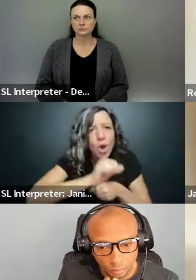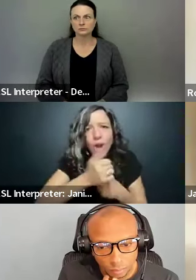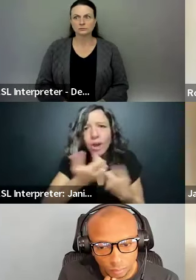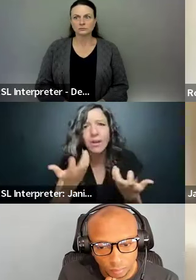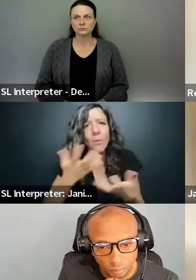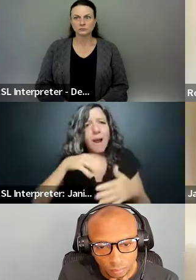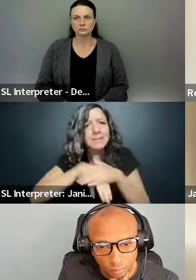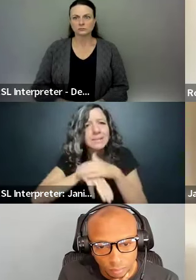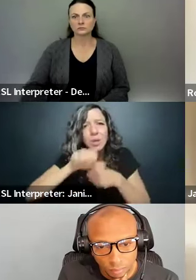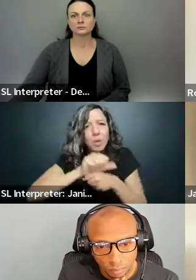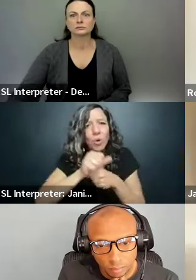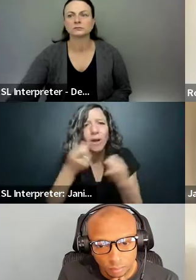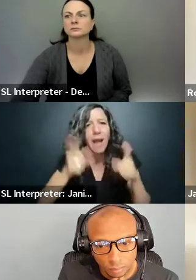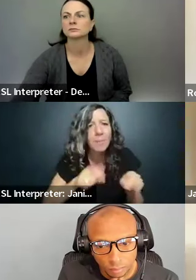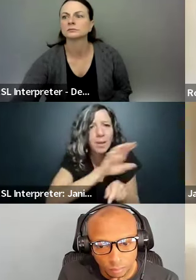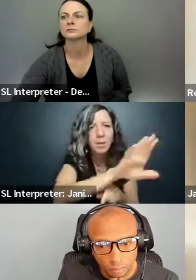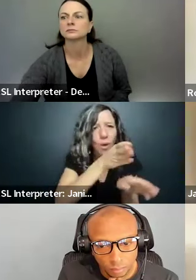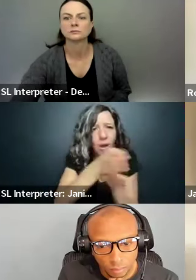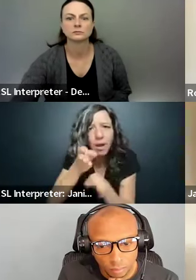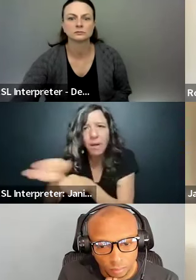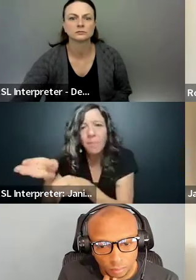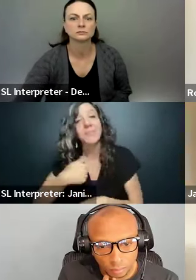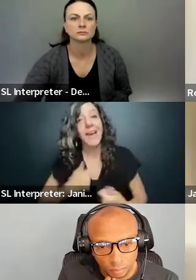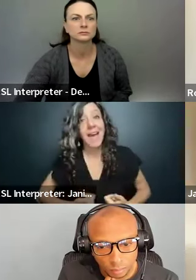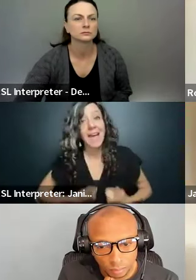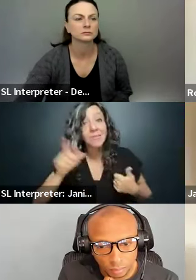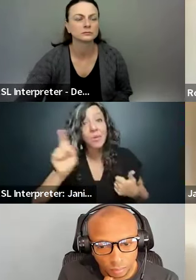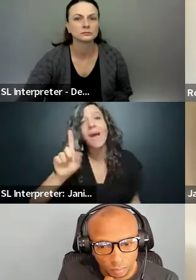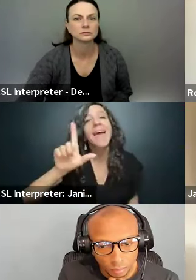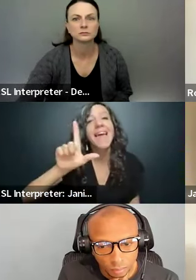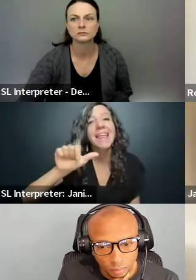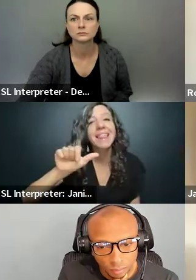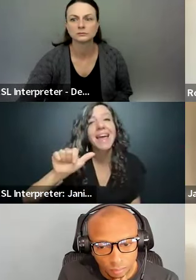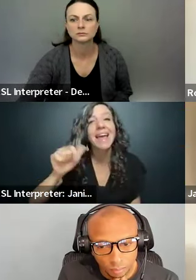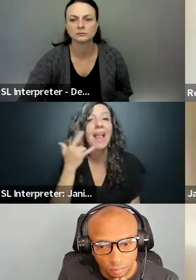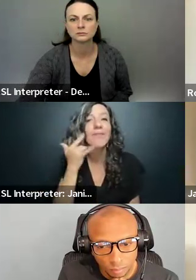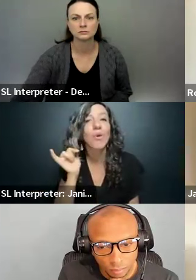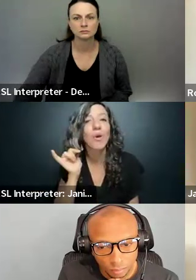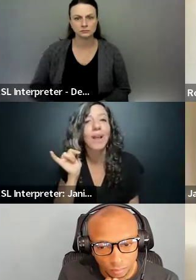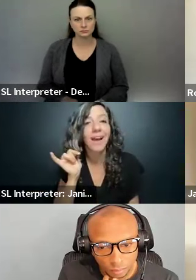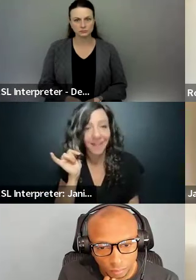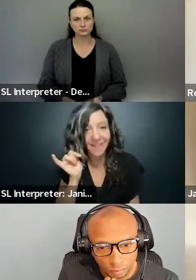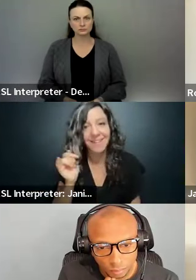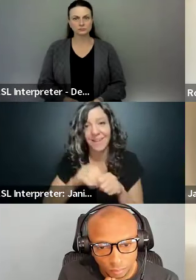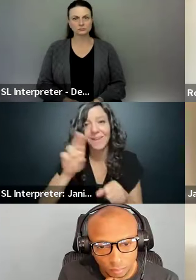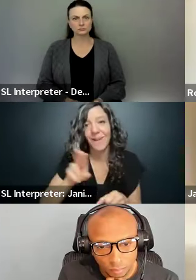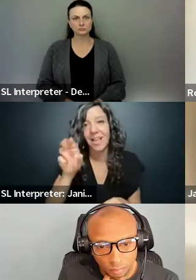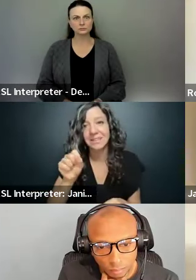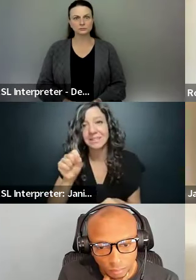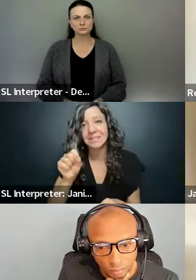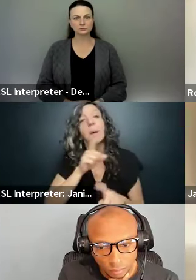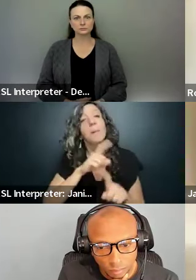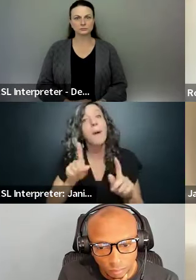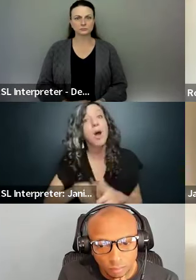accessibility. I'm living in Los Angeles at the moment, Los Angeles area, but I'm from